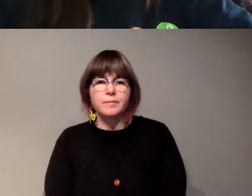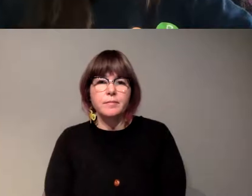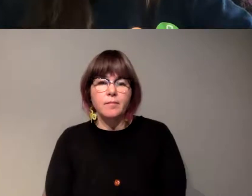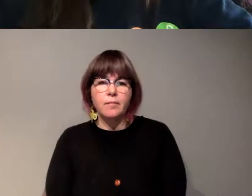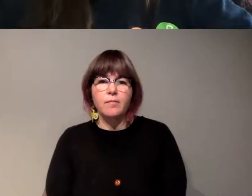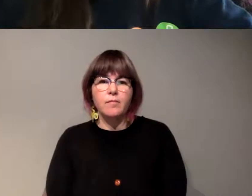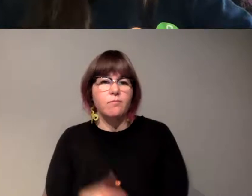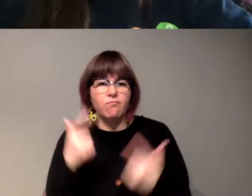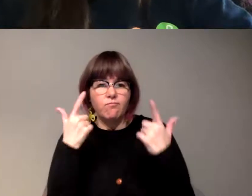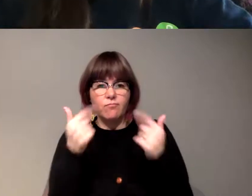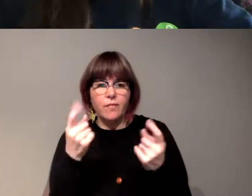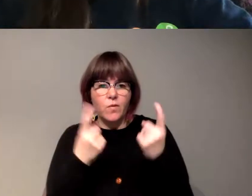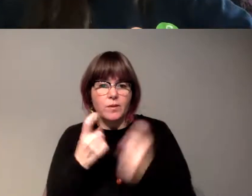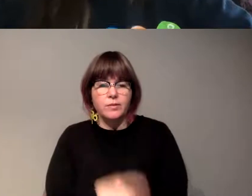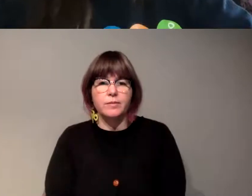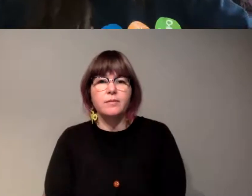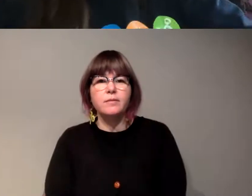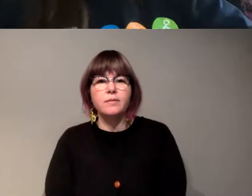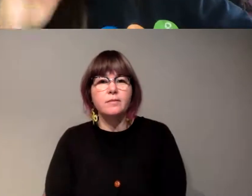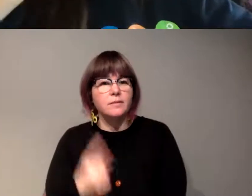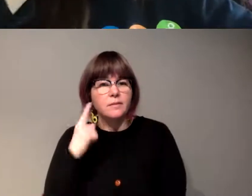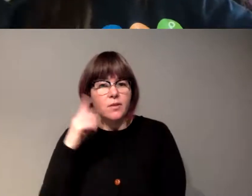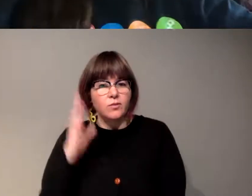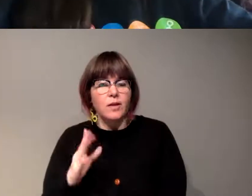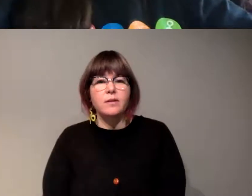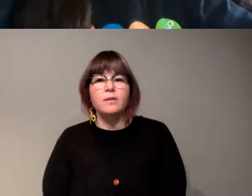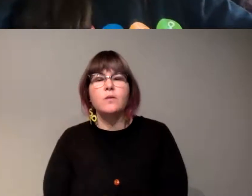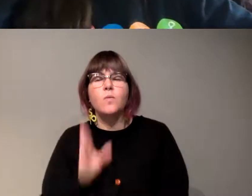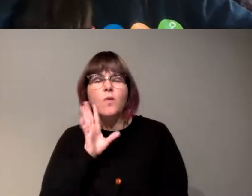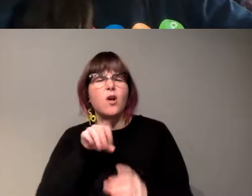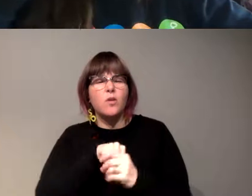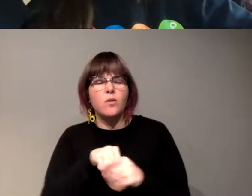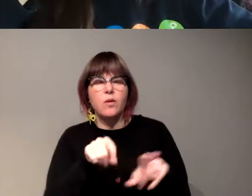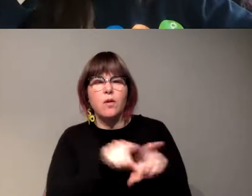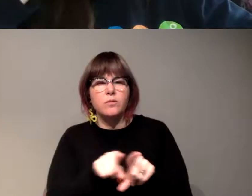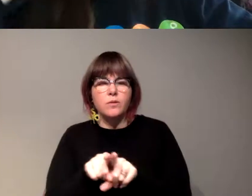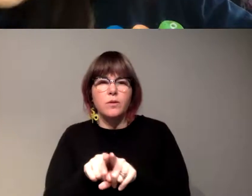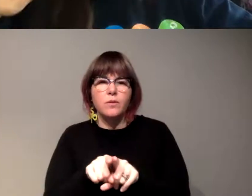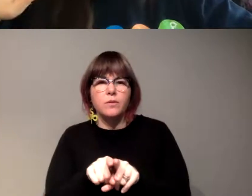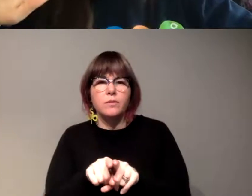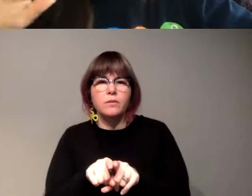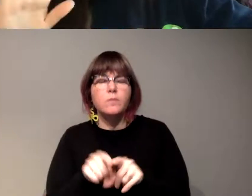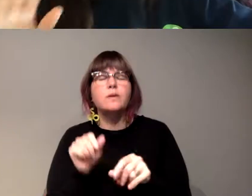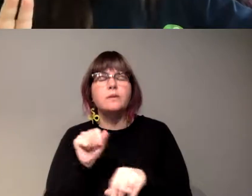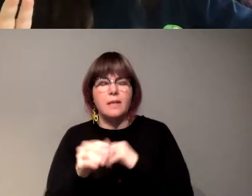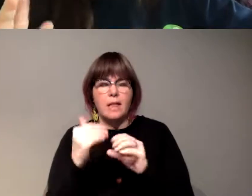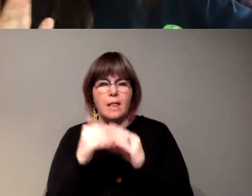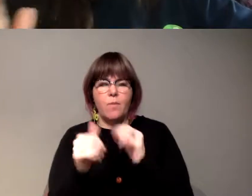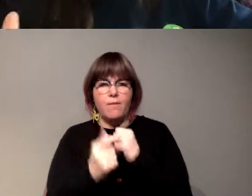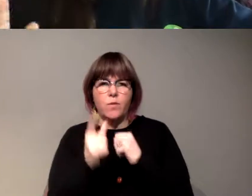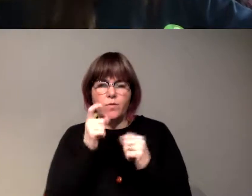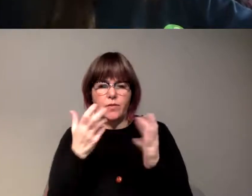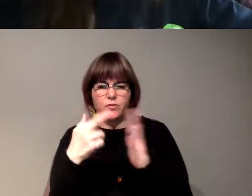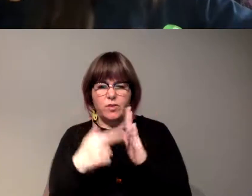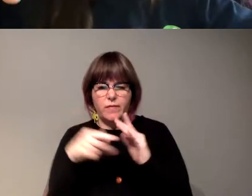up for questions. I think that sounds great. We can include also we can send an email to everybody who registered for